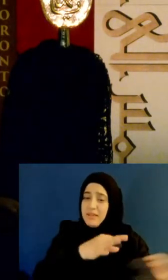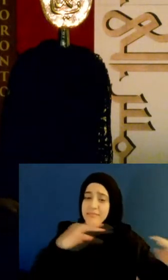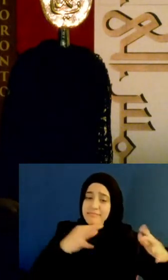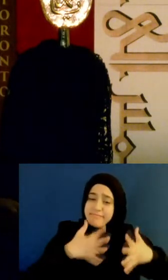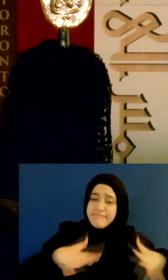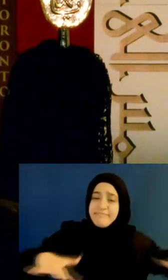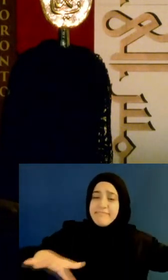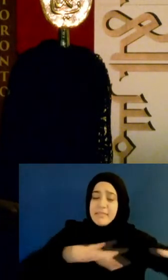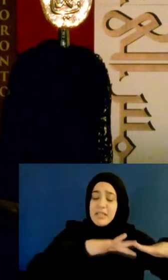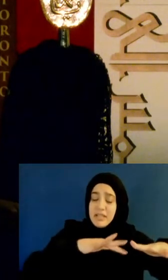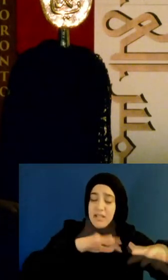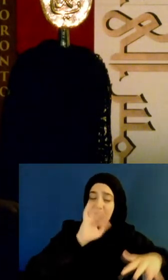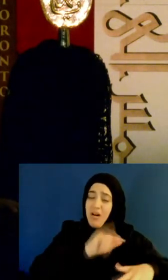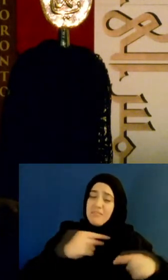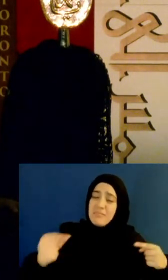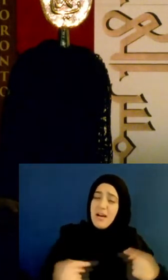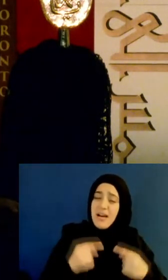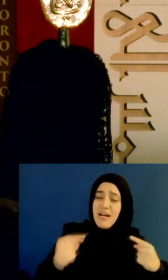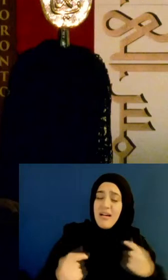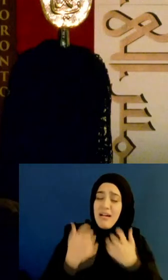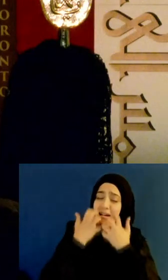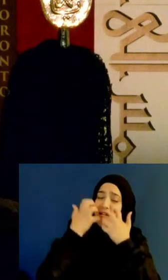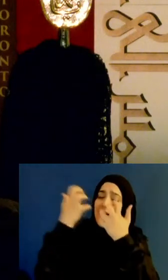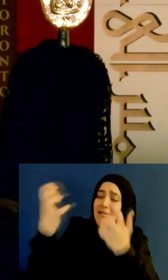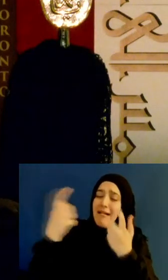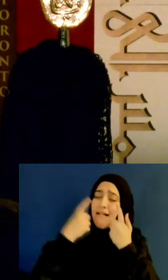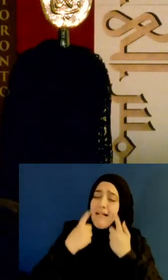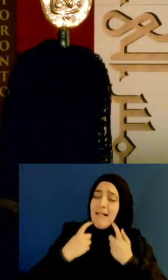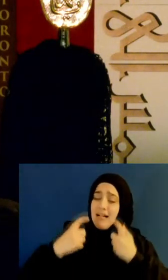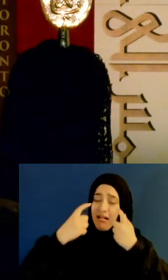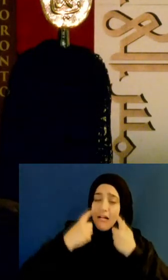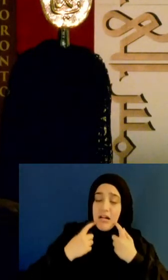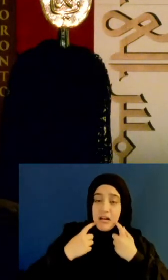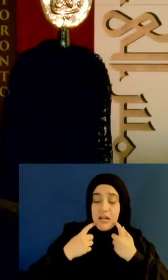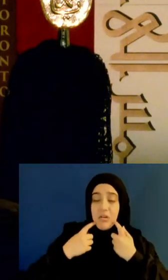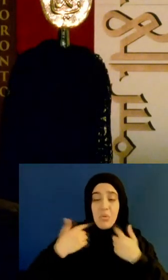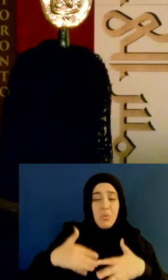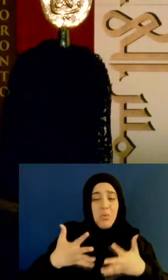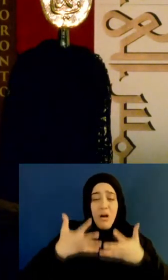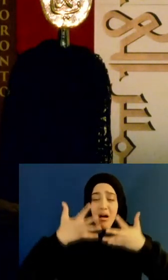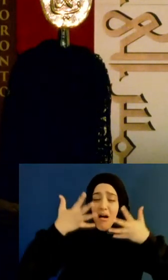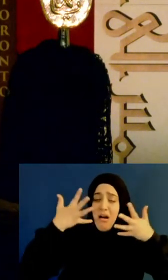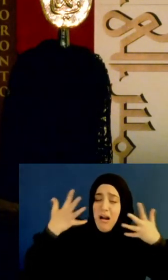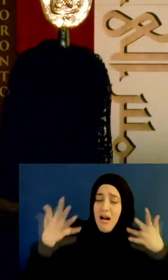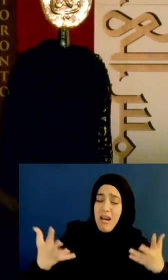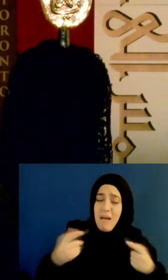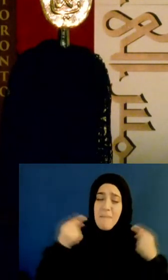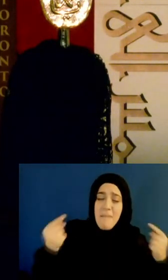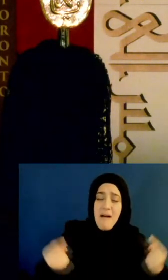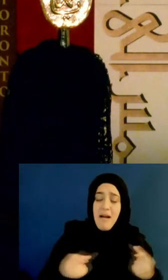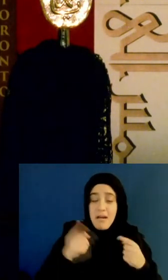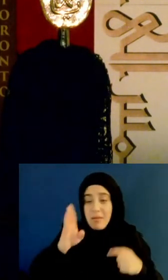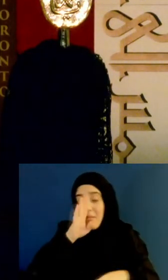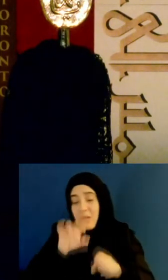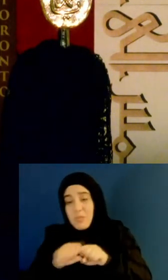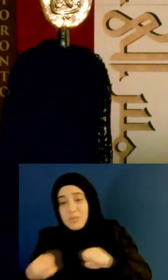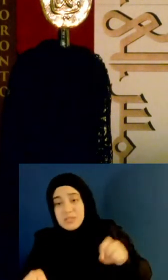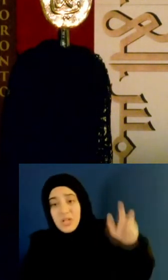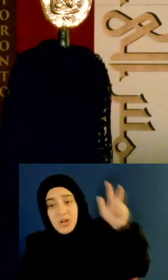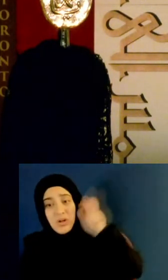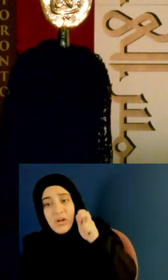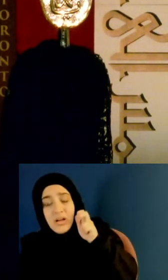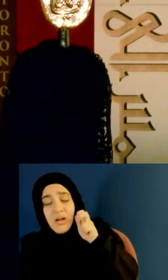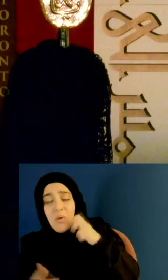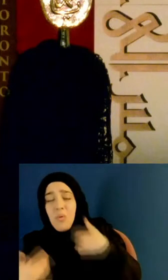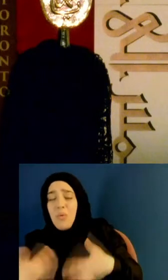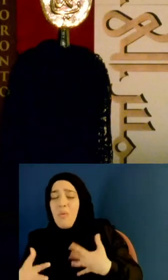Shah Qasim was such that when Imam al-Hussein heard Qasim cry out, it affected him so